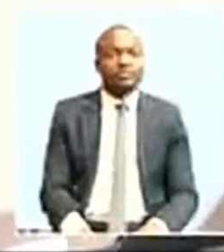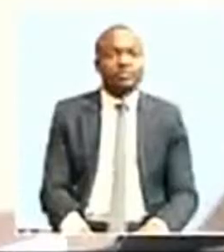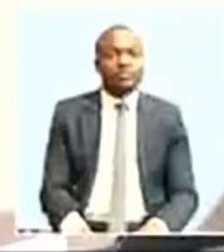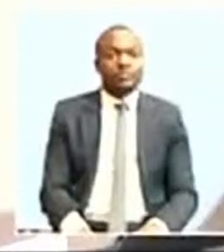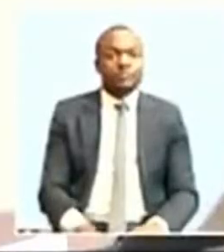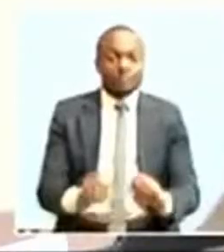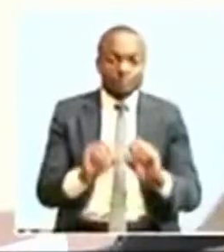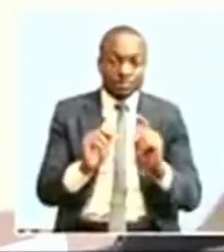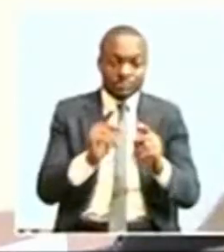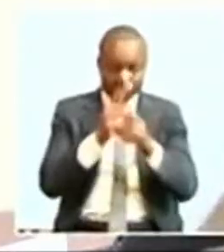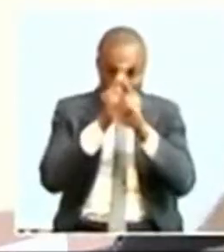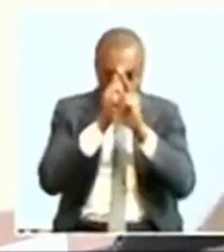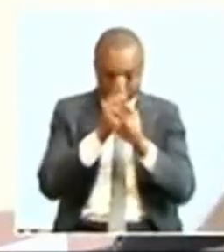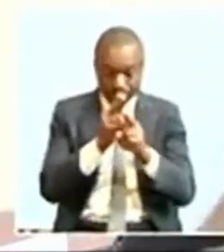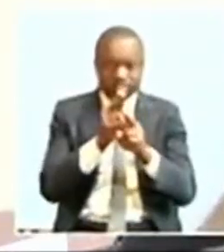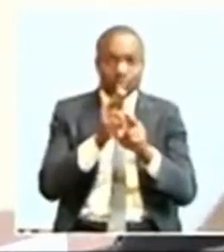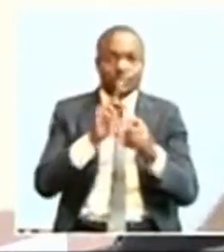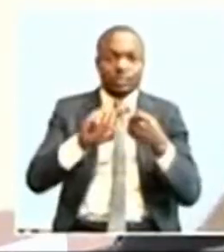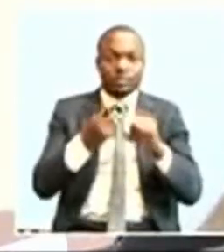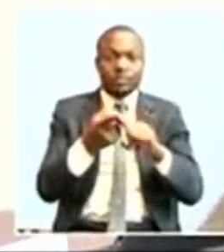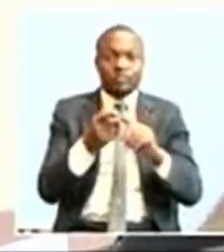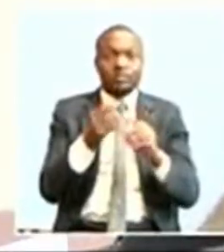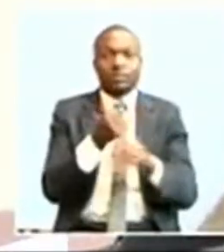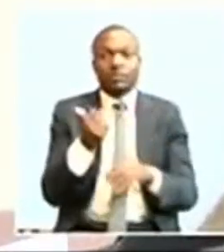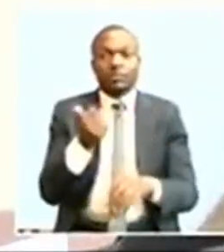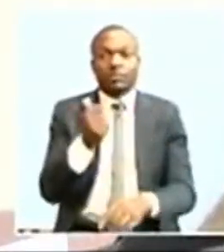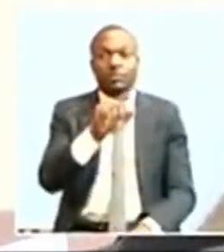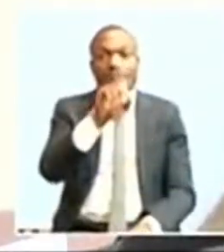Okay, honorable colleagues, more questions?